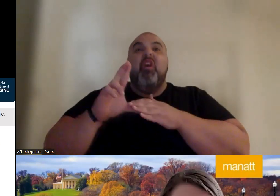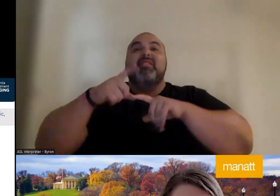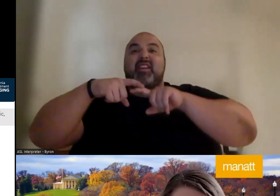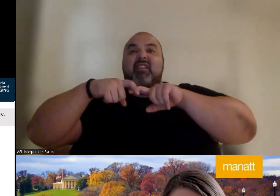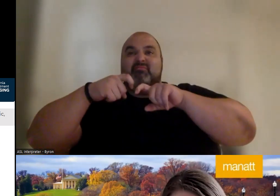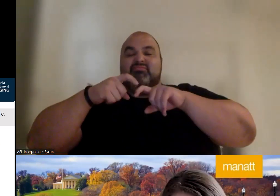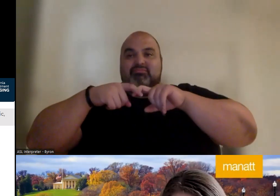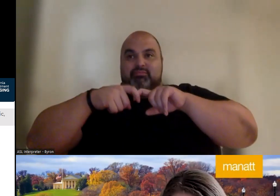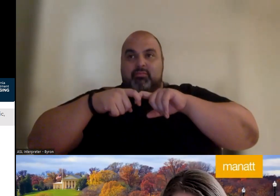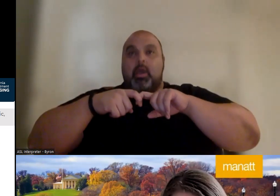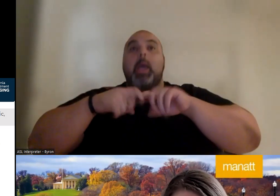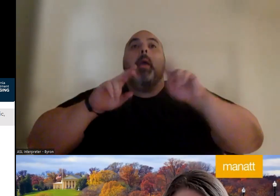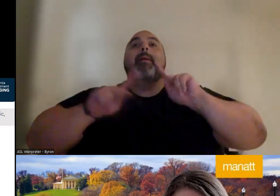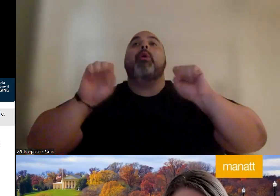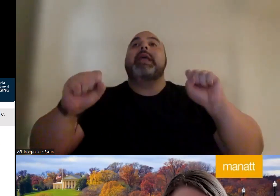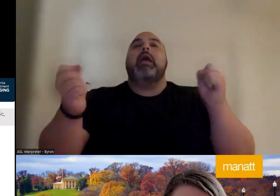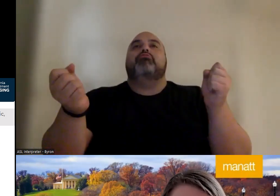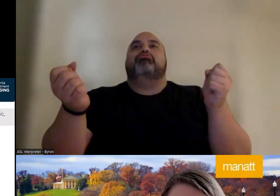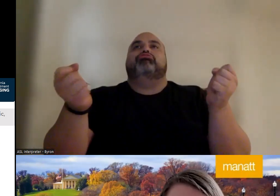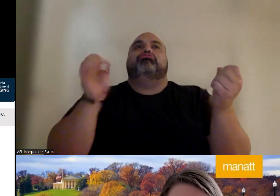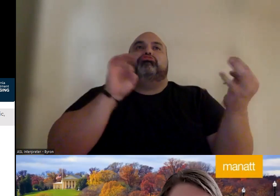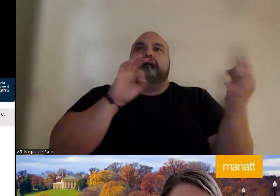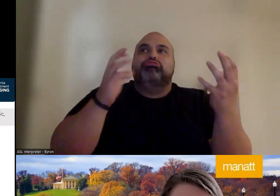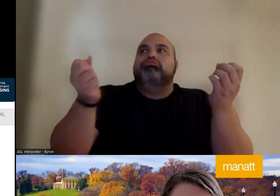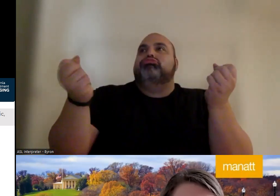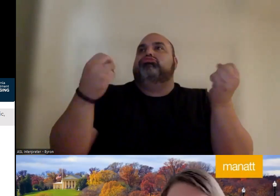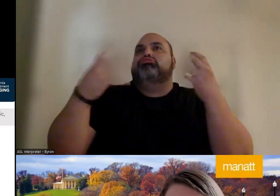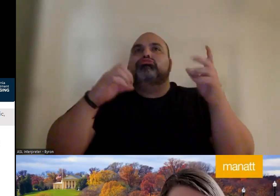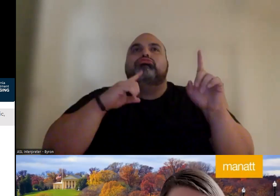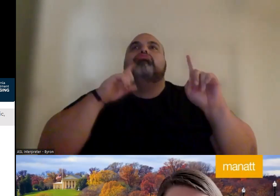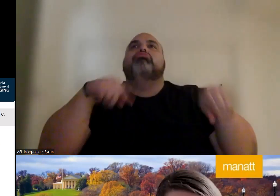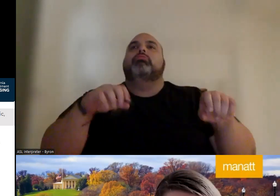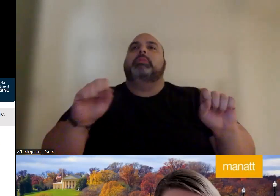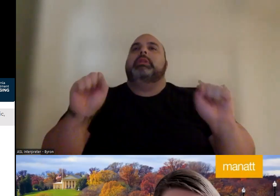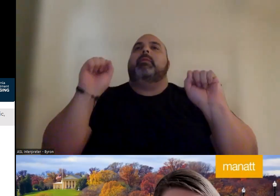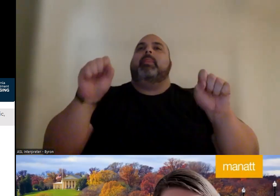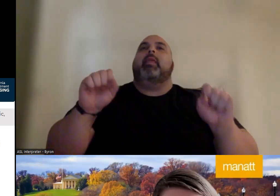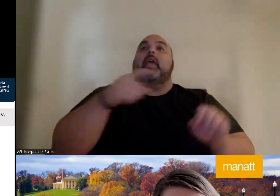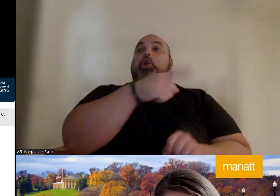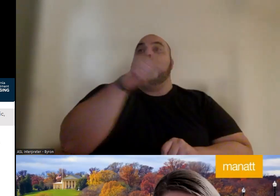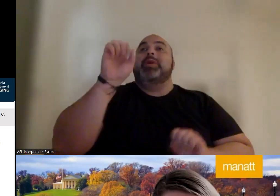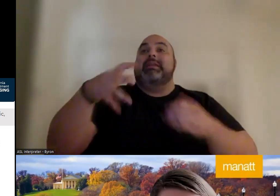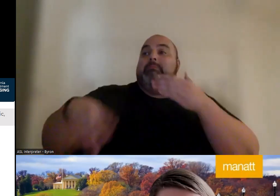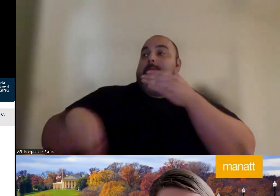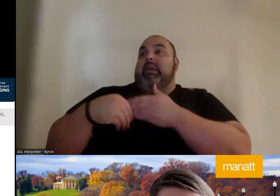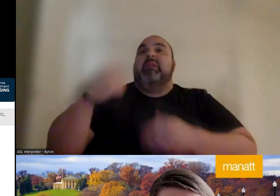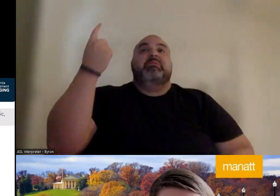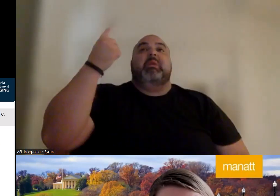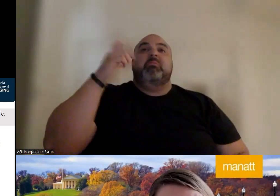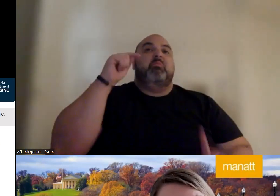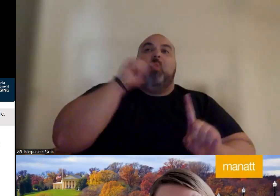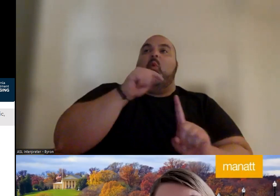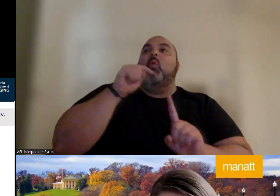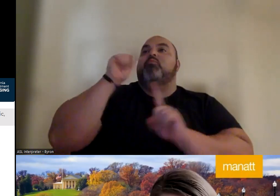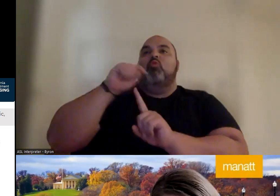folks to both weigh in and react to the research that was included here and add any additional major points that